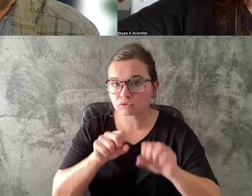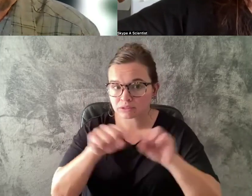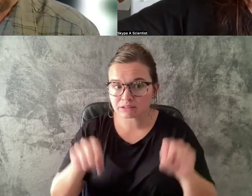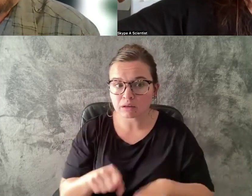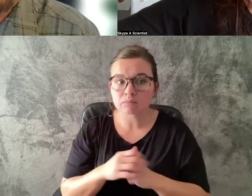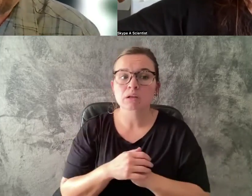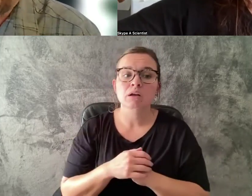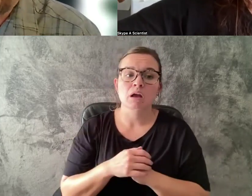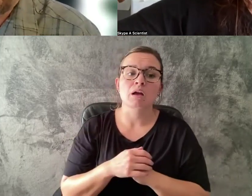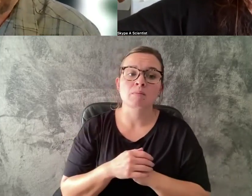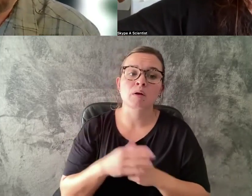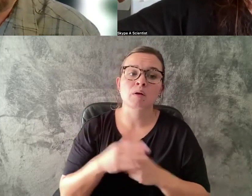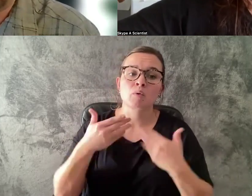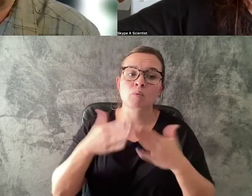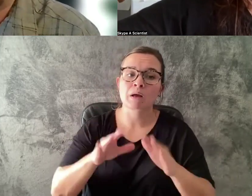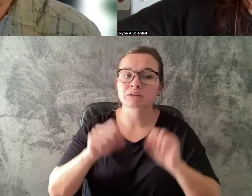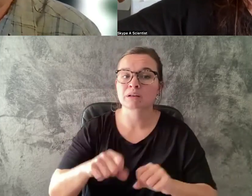ways that would be hard to undo